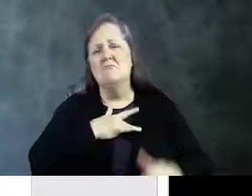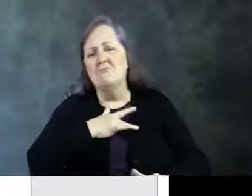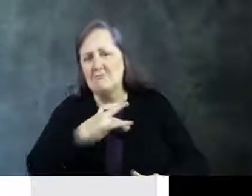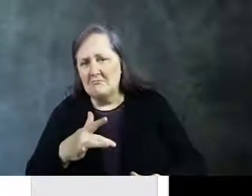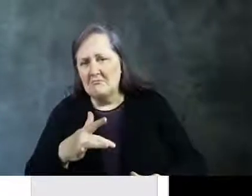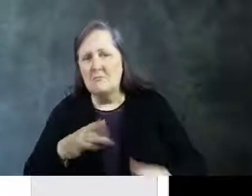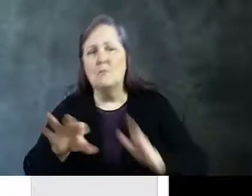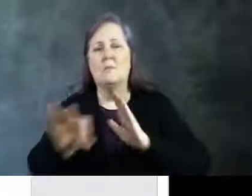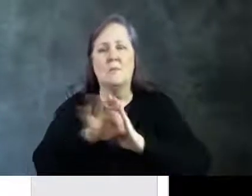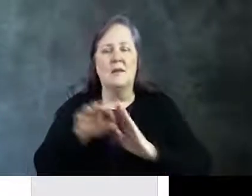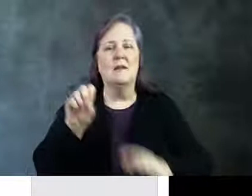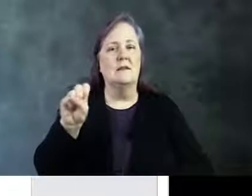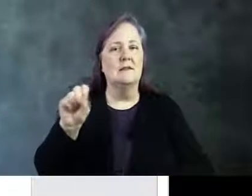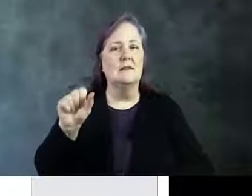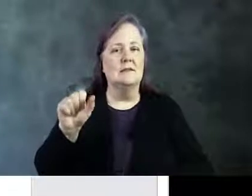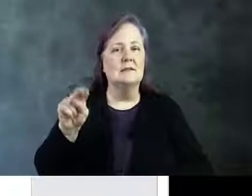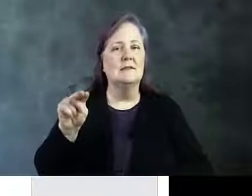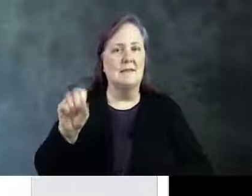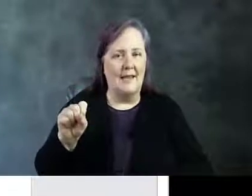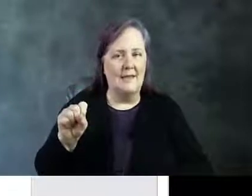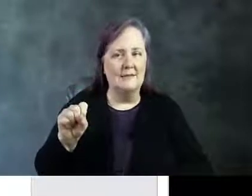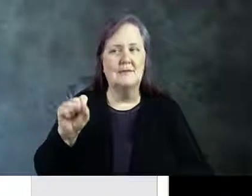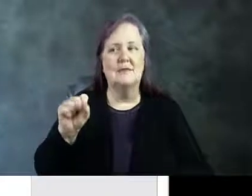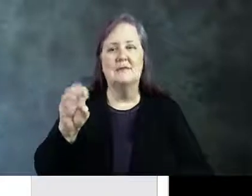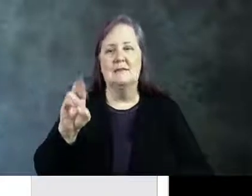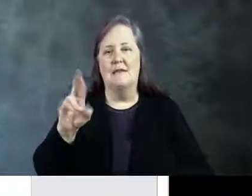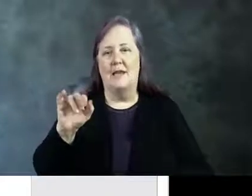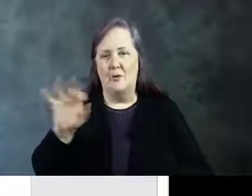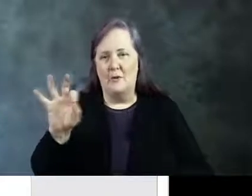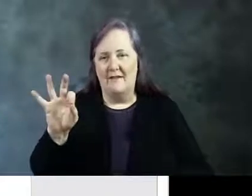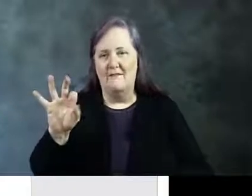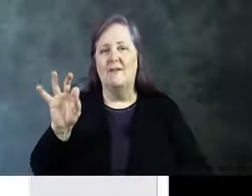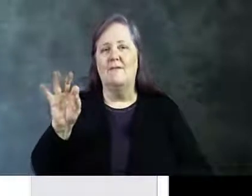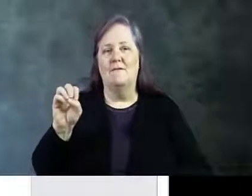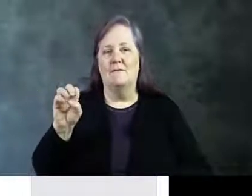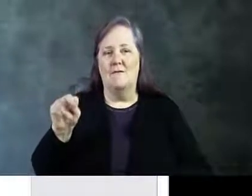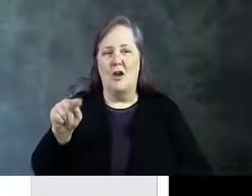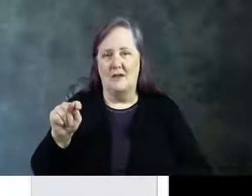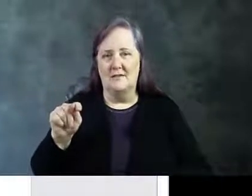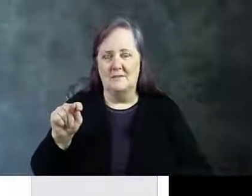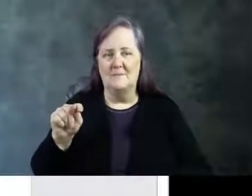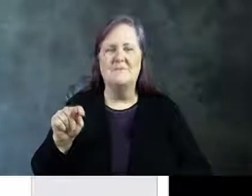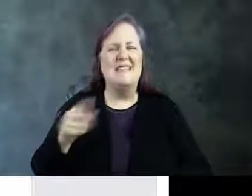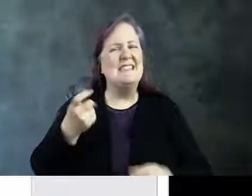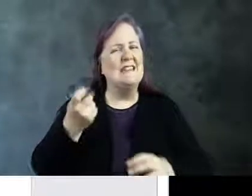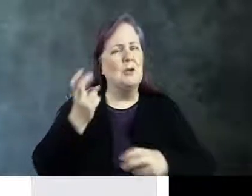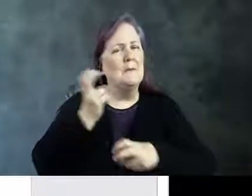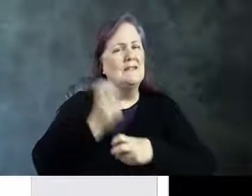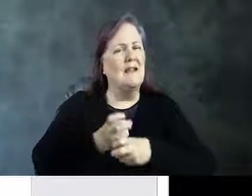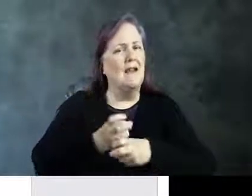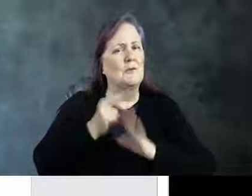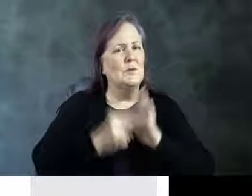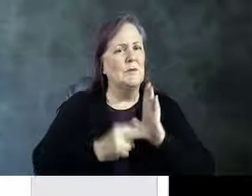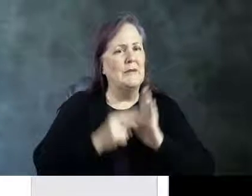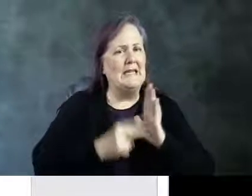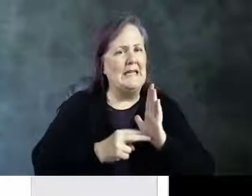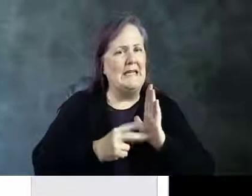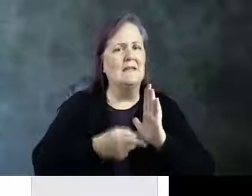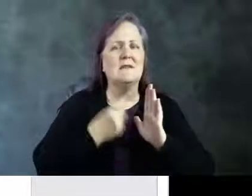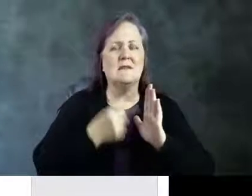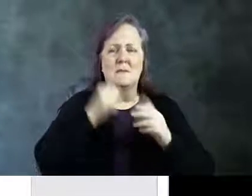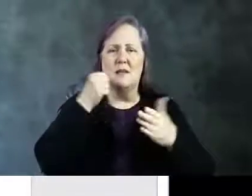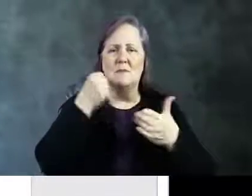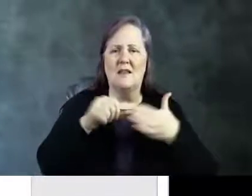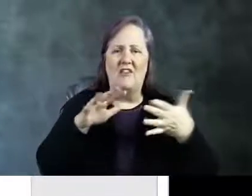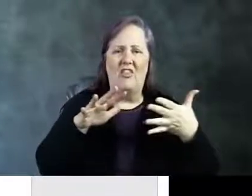a sans serif font. Those little flourishes make it harder to read. Some of the letters can run together,